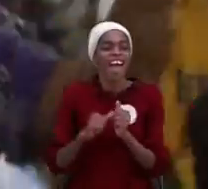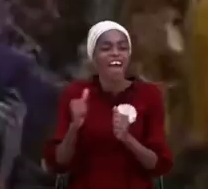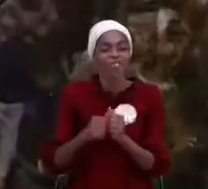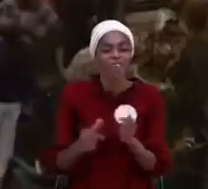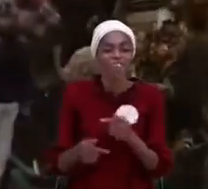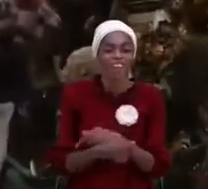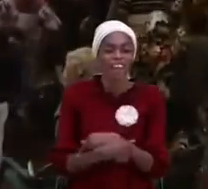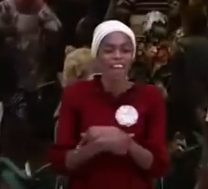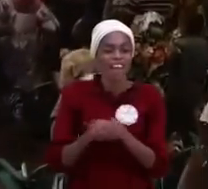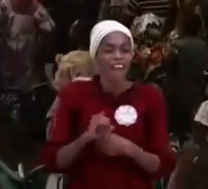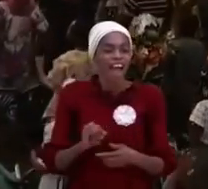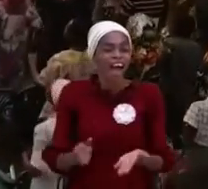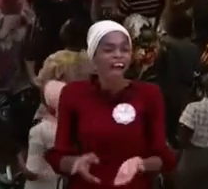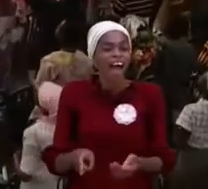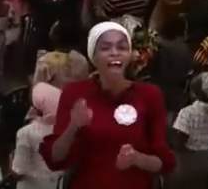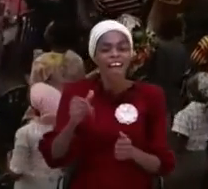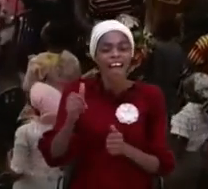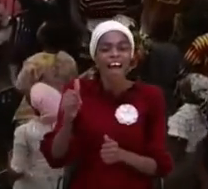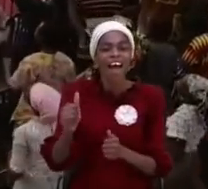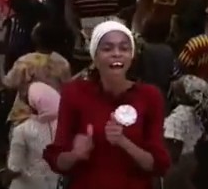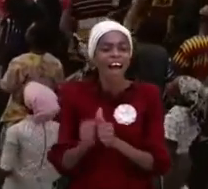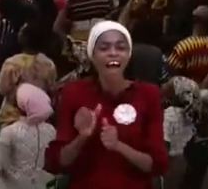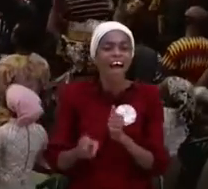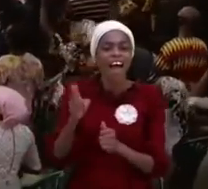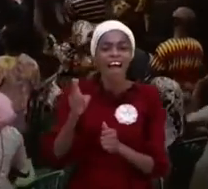higher, higher, higher.